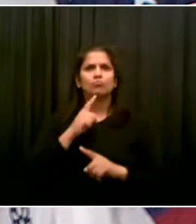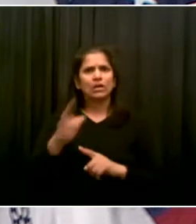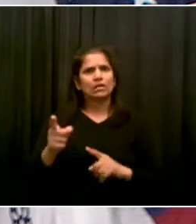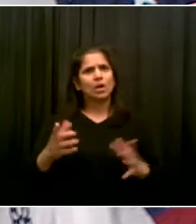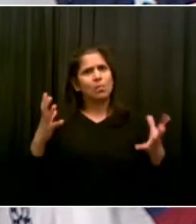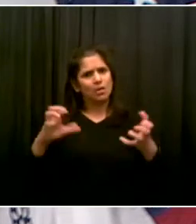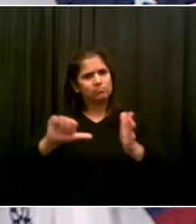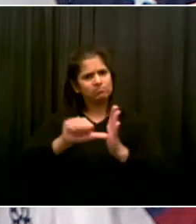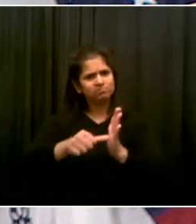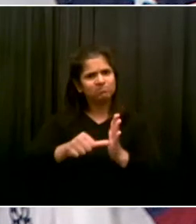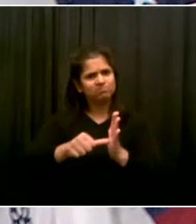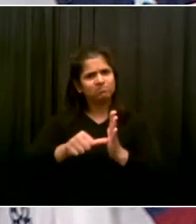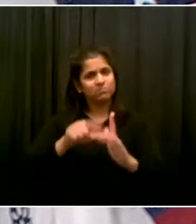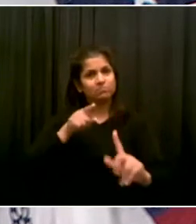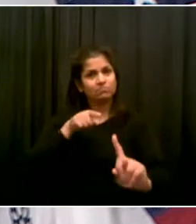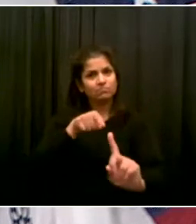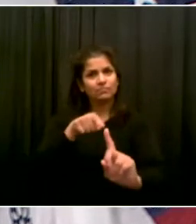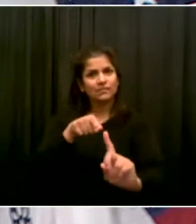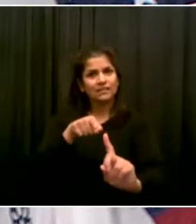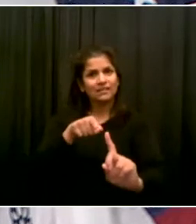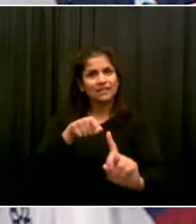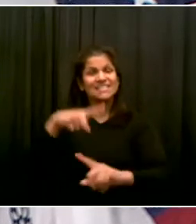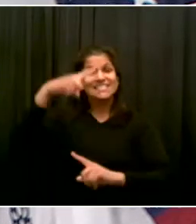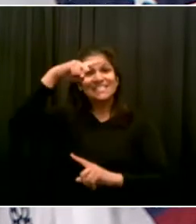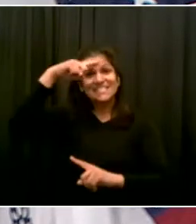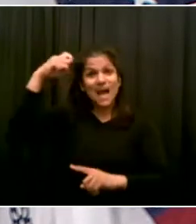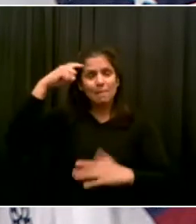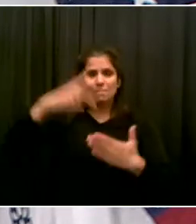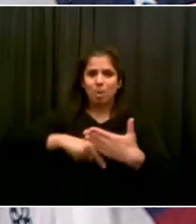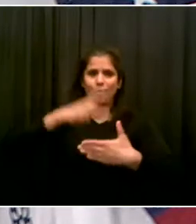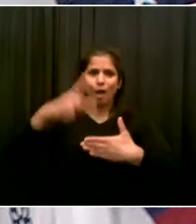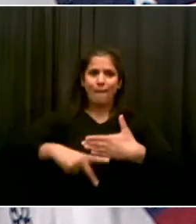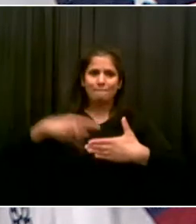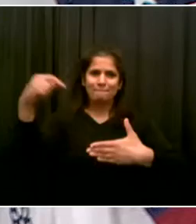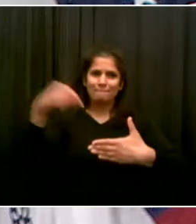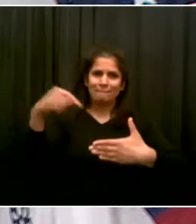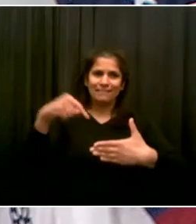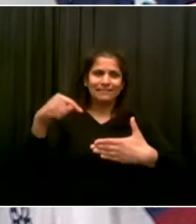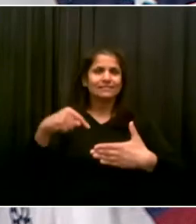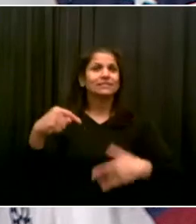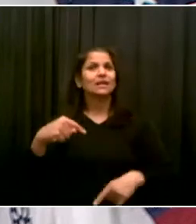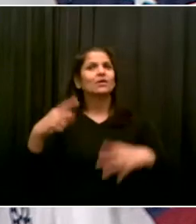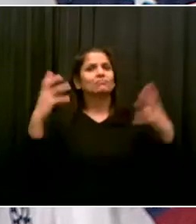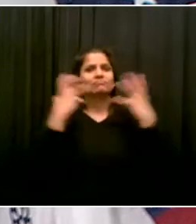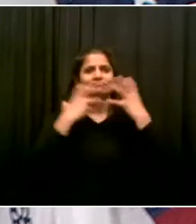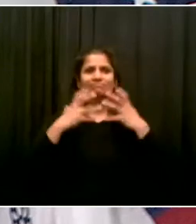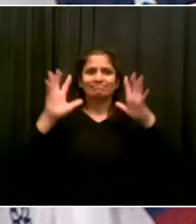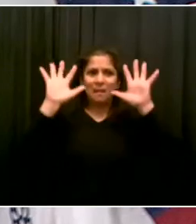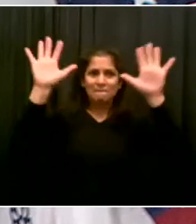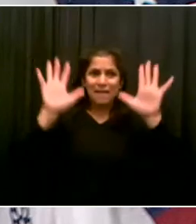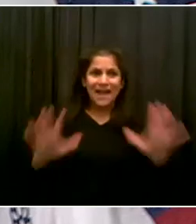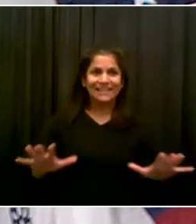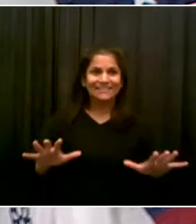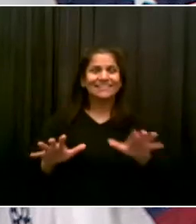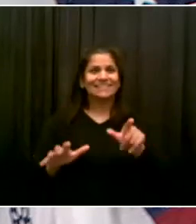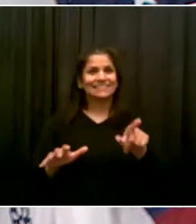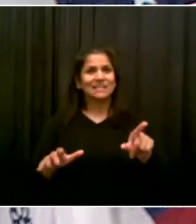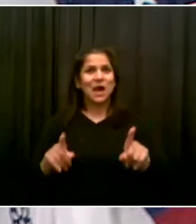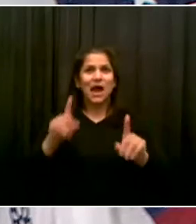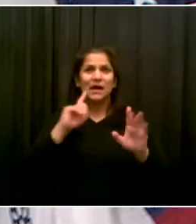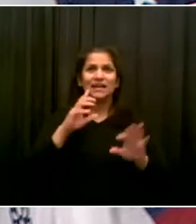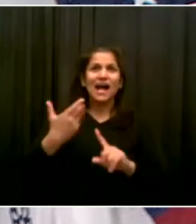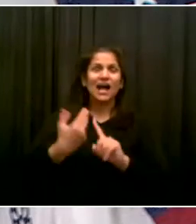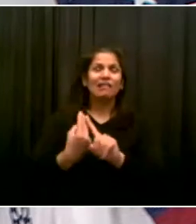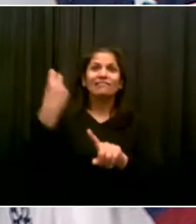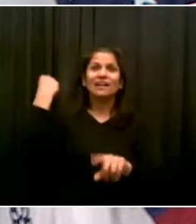summer for our kids. I just want people to think about it this way. For years and years, summer school, unfortunately, I